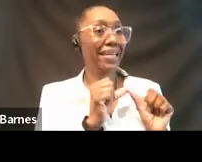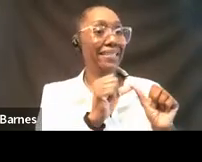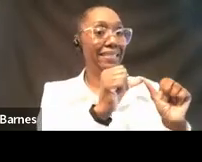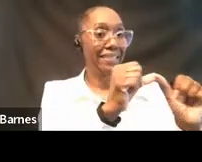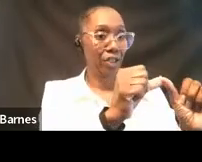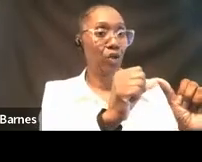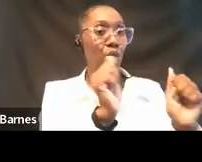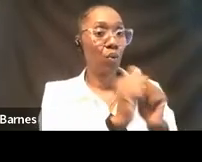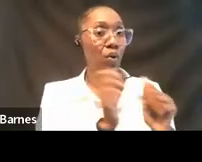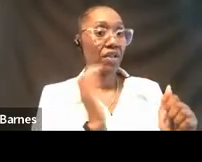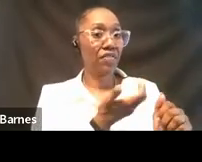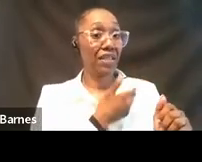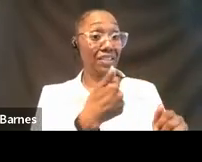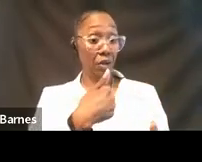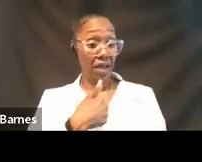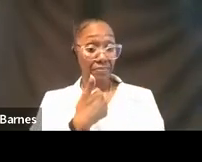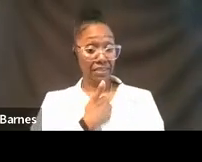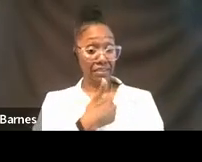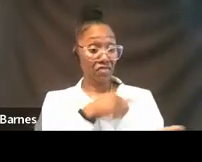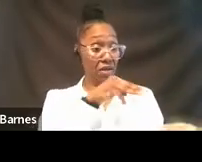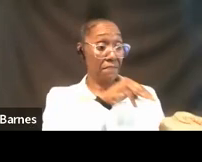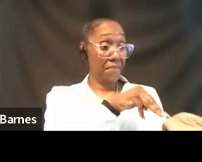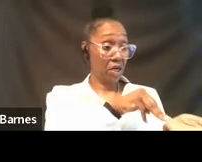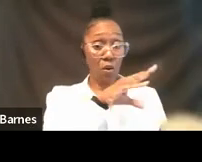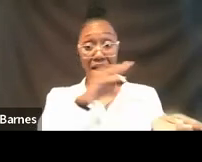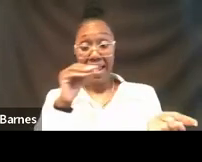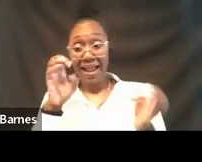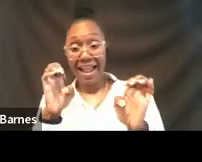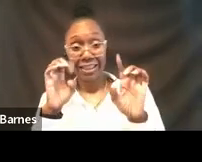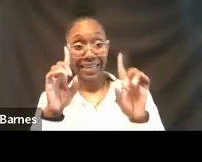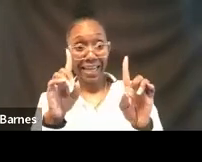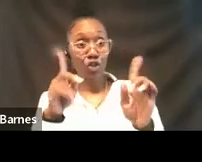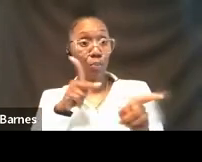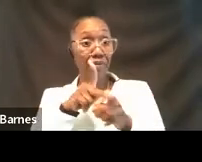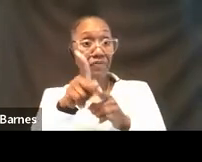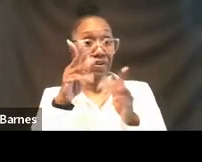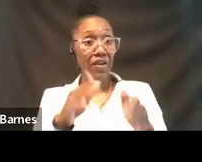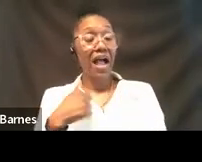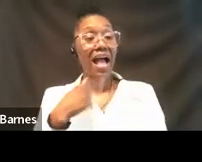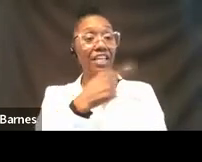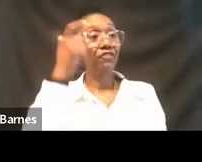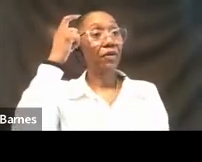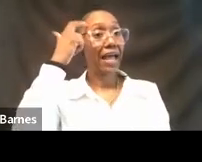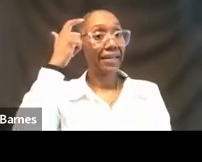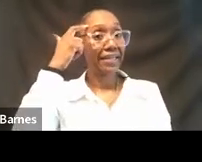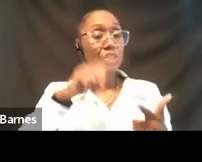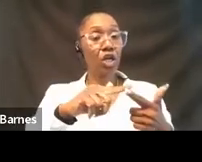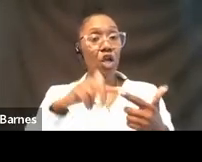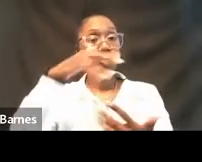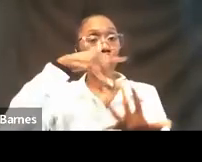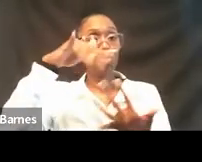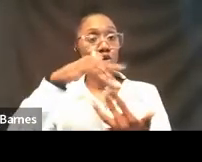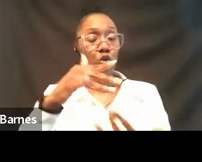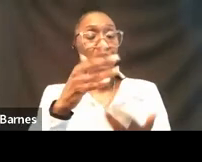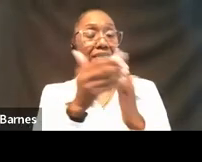And as I'm both medical and an educational professional, I have specialty training that looks at cognition, social skills, communication, daily living